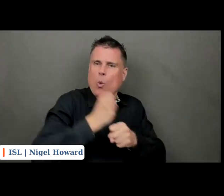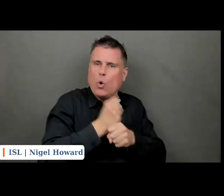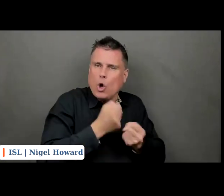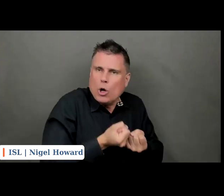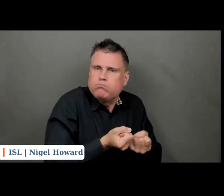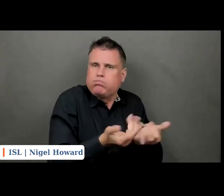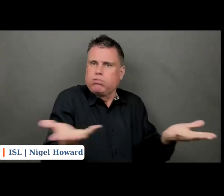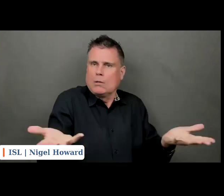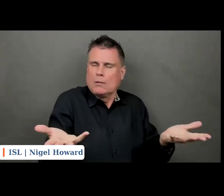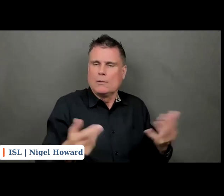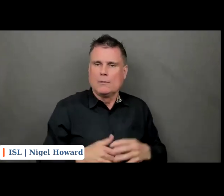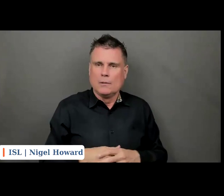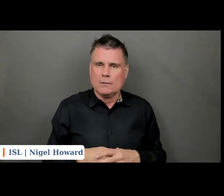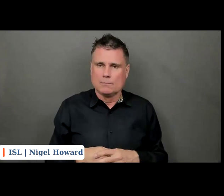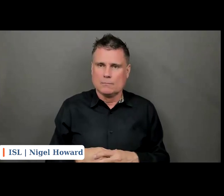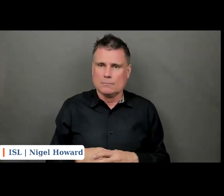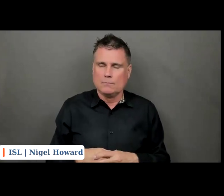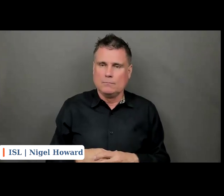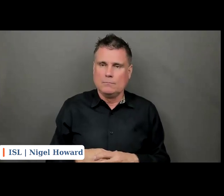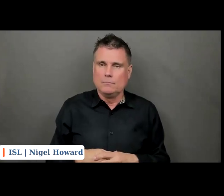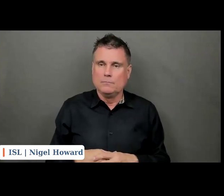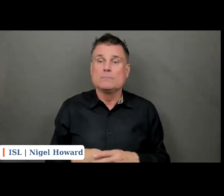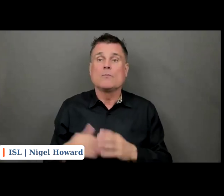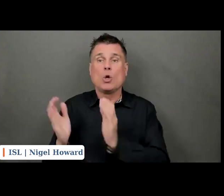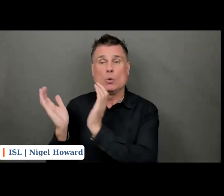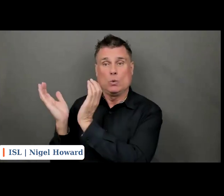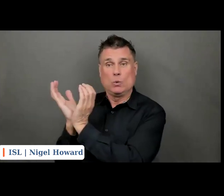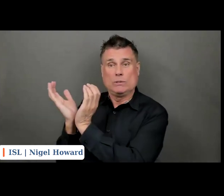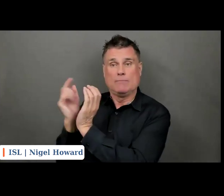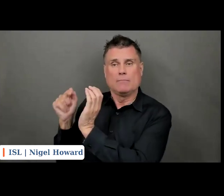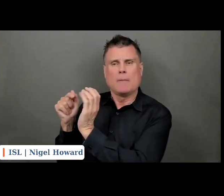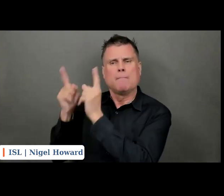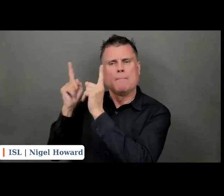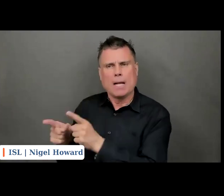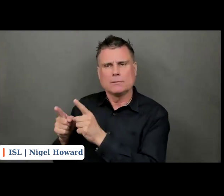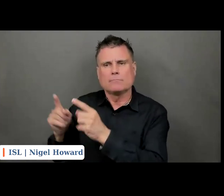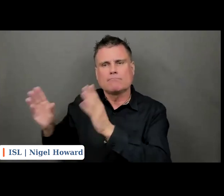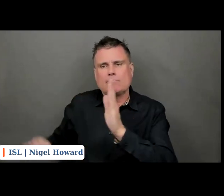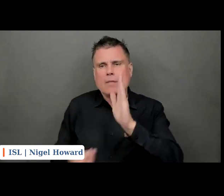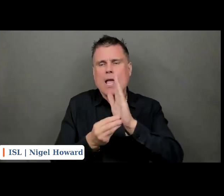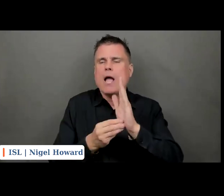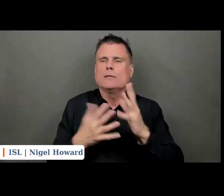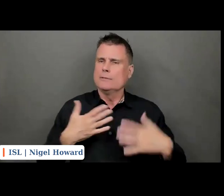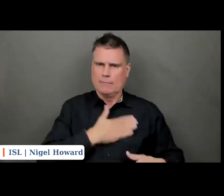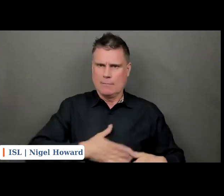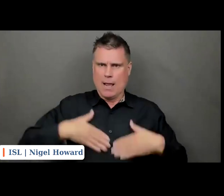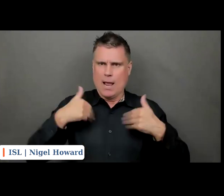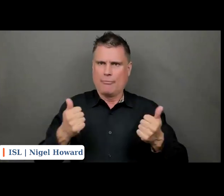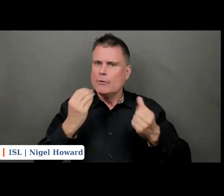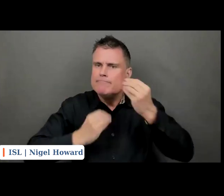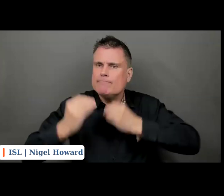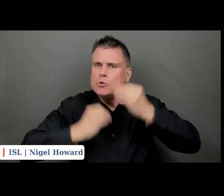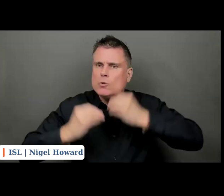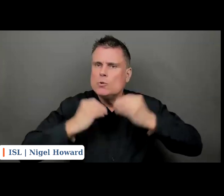combine it with the nutrition component. So it was a component of expanded public works,